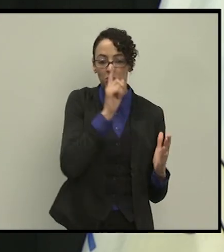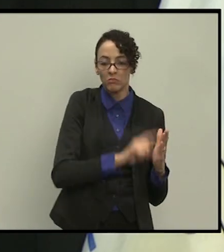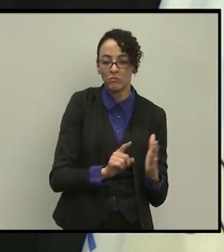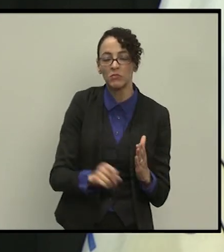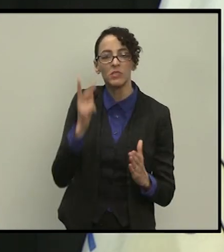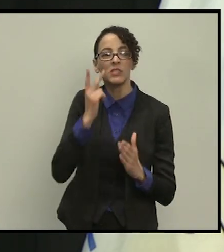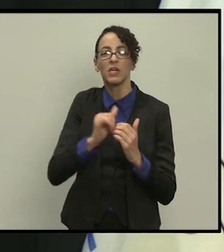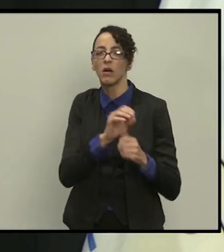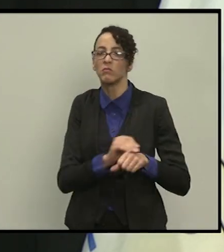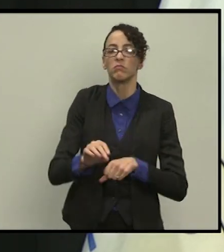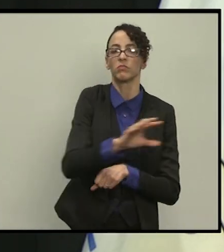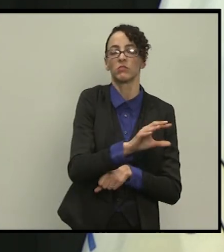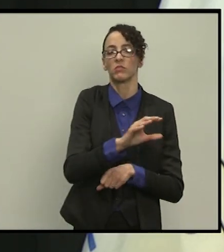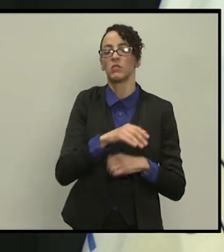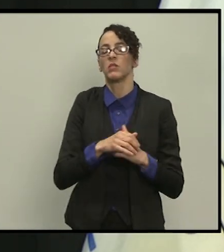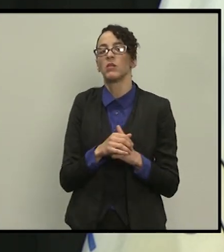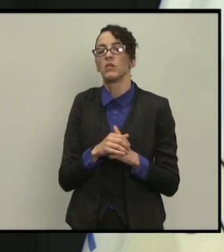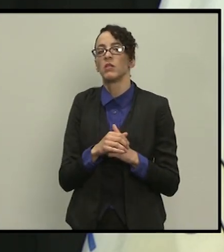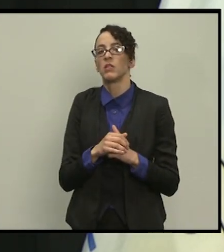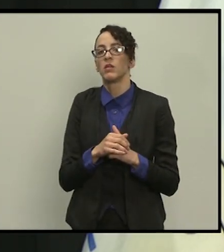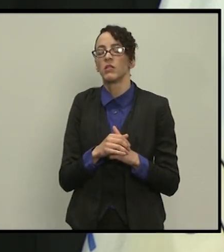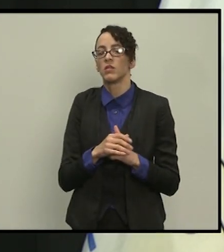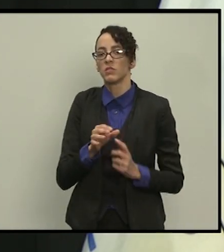for low-income people and communities of color.